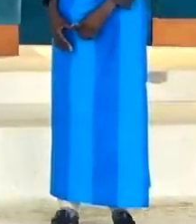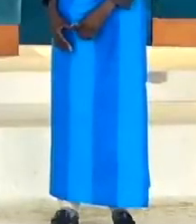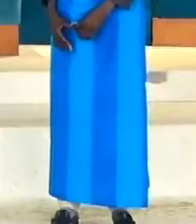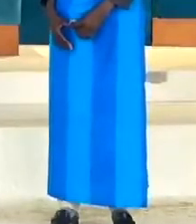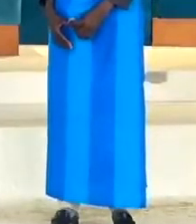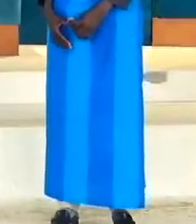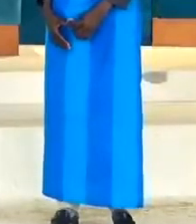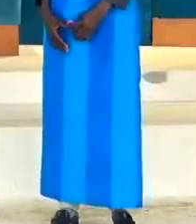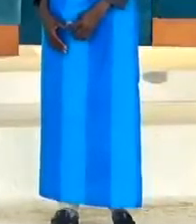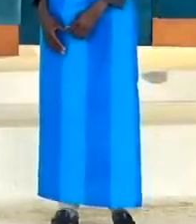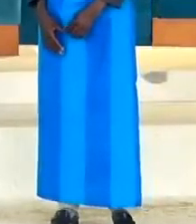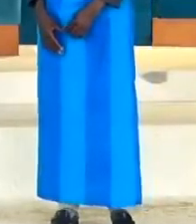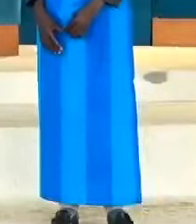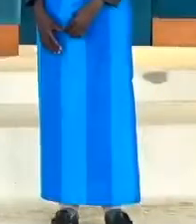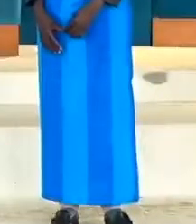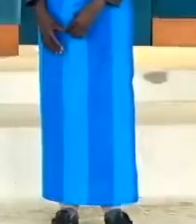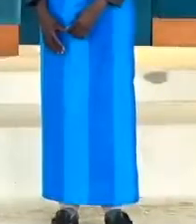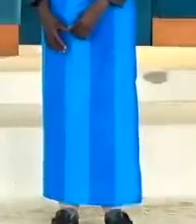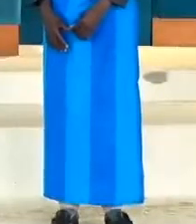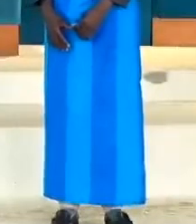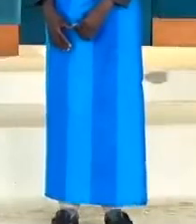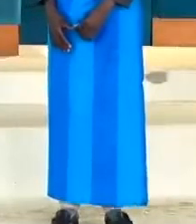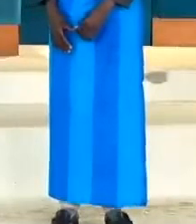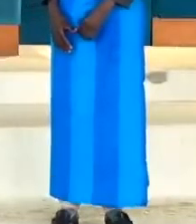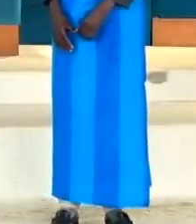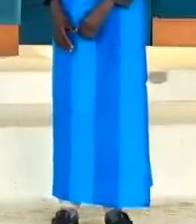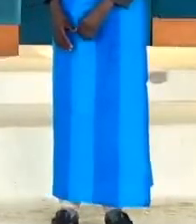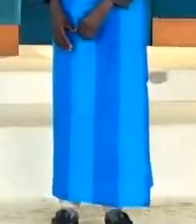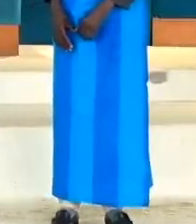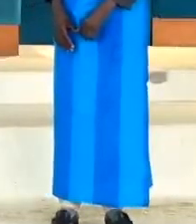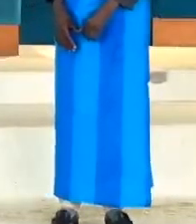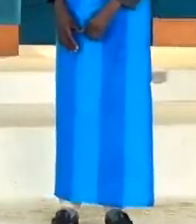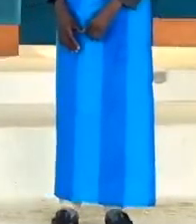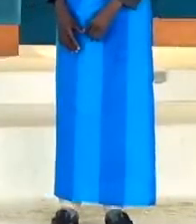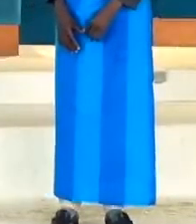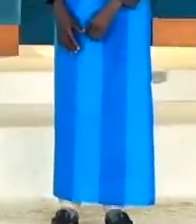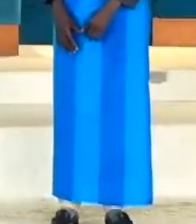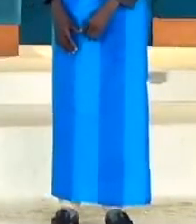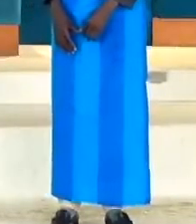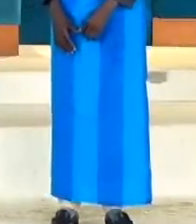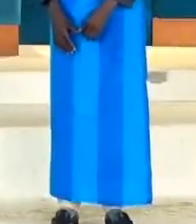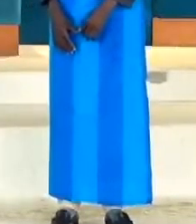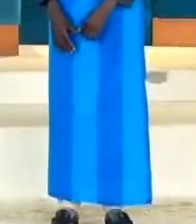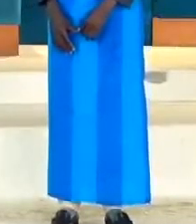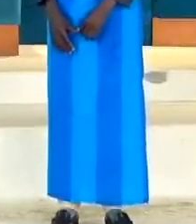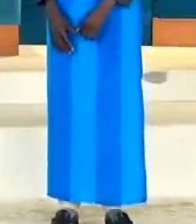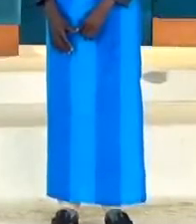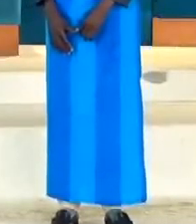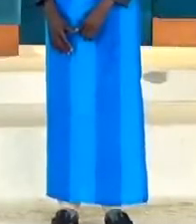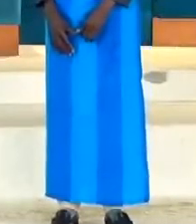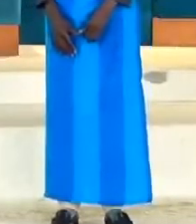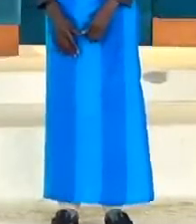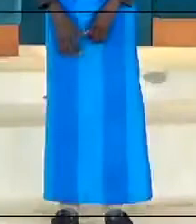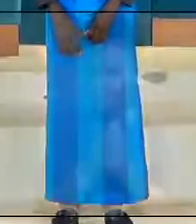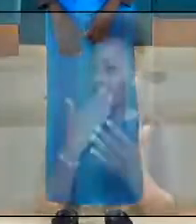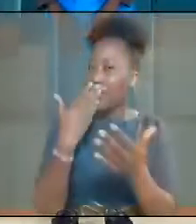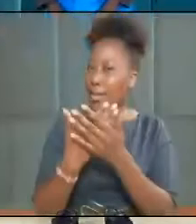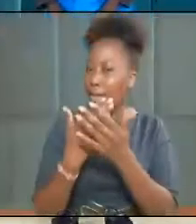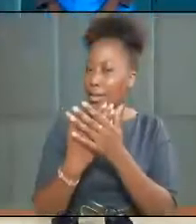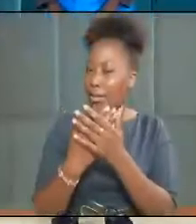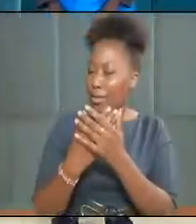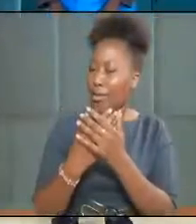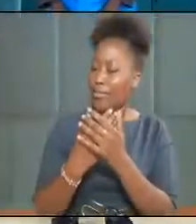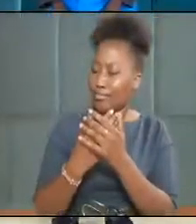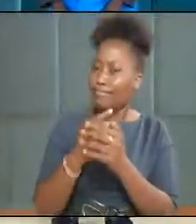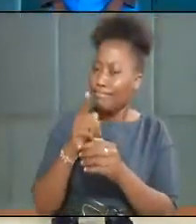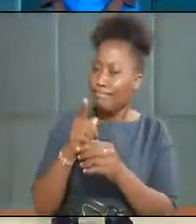one thing is amiss. Each of them must undergo the cut in order to be saved. I vote yes. Thank you, Mr.